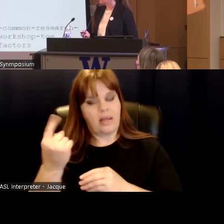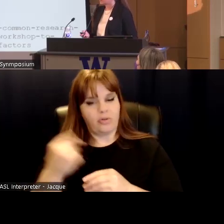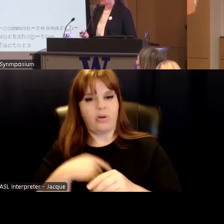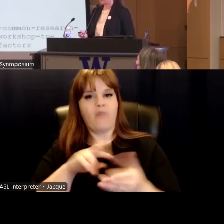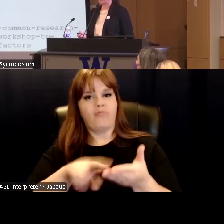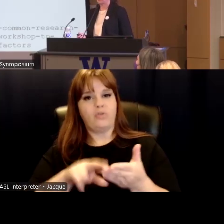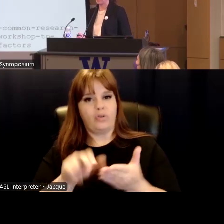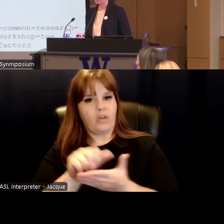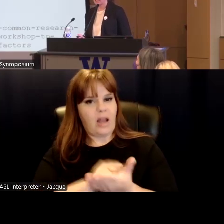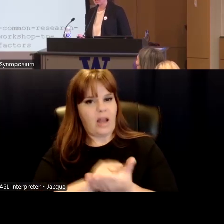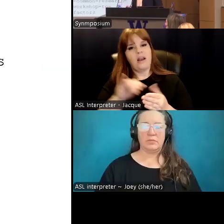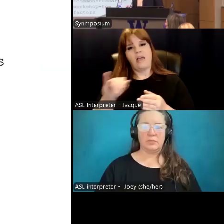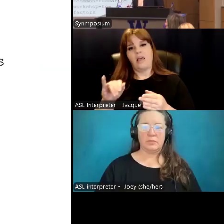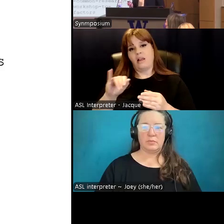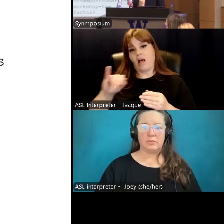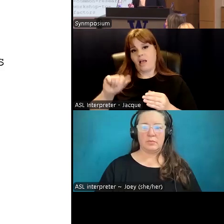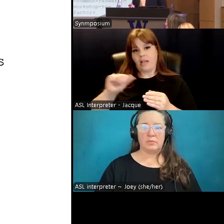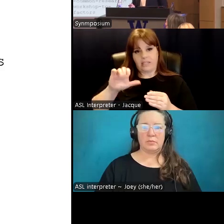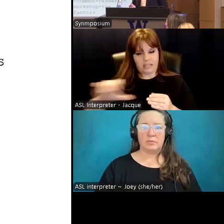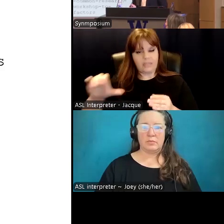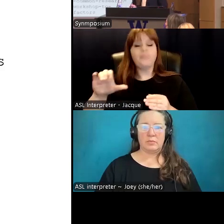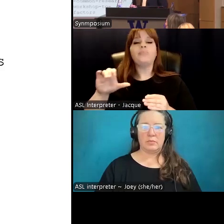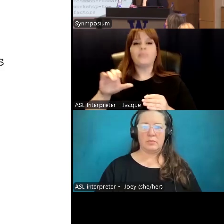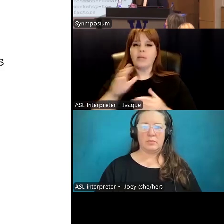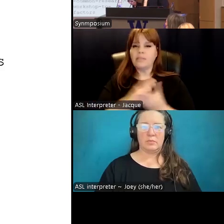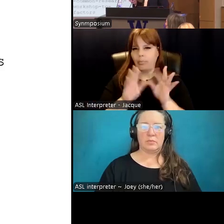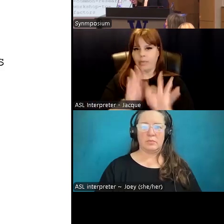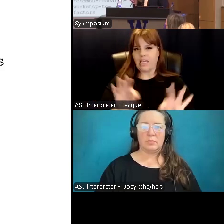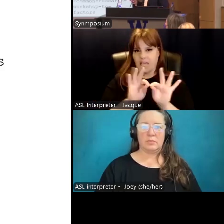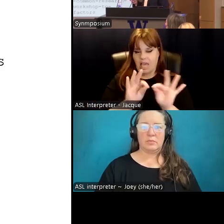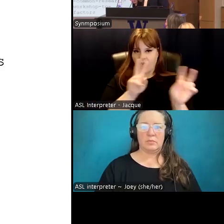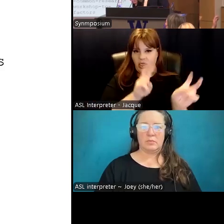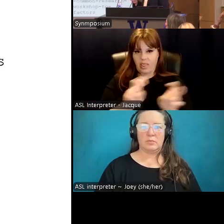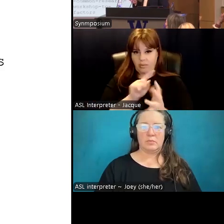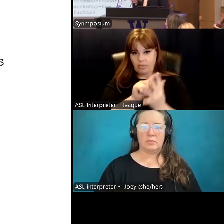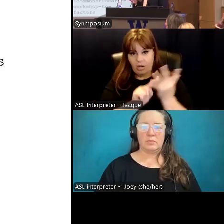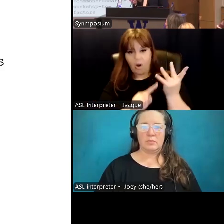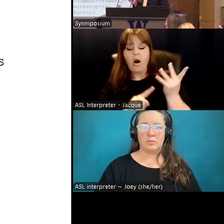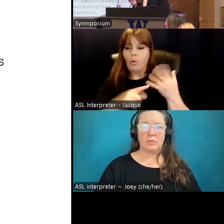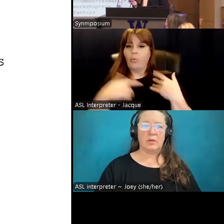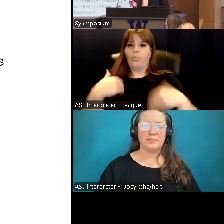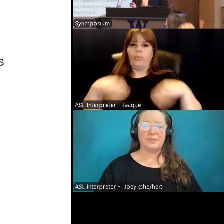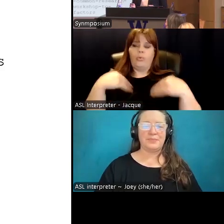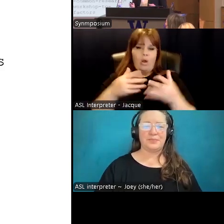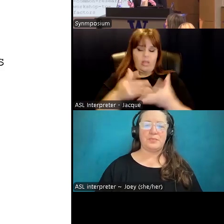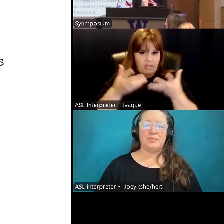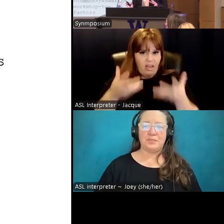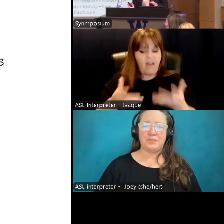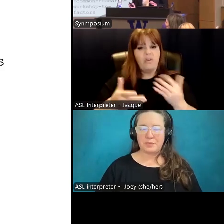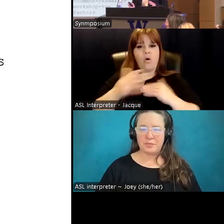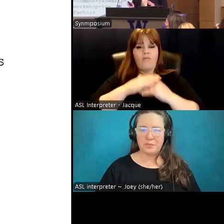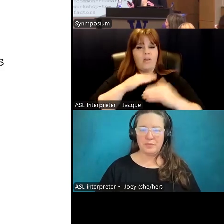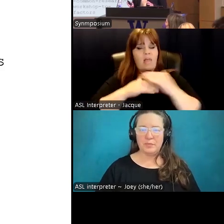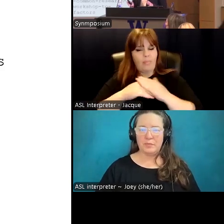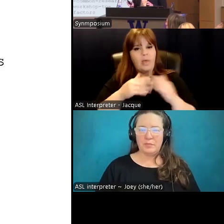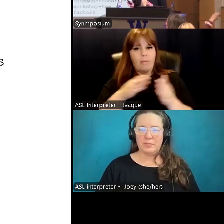in infection-associated chronic conditions. Some of the key themes here. There's substantial overlap in the pathophysiology